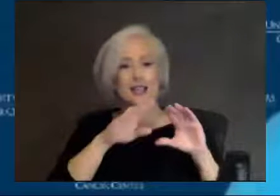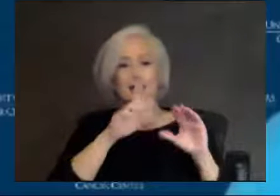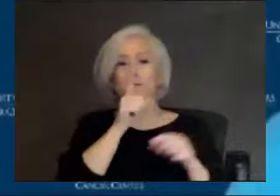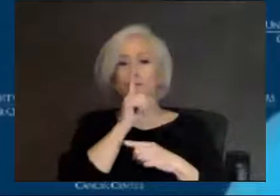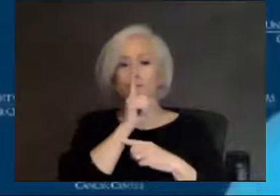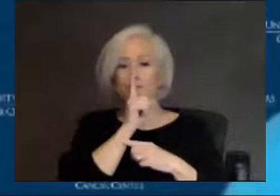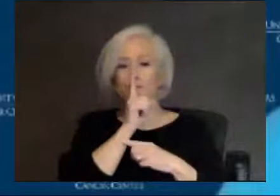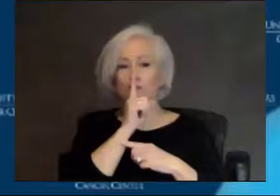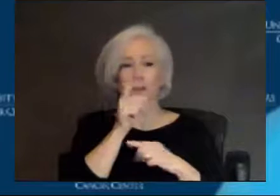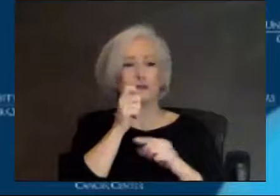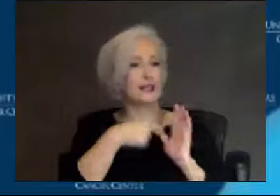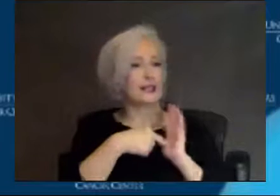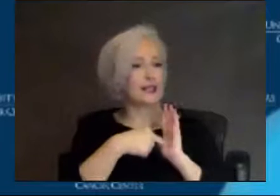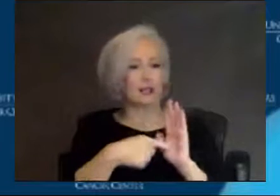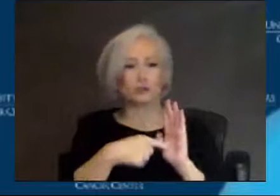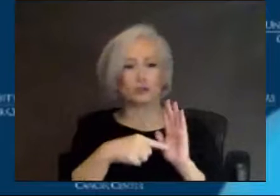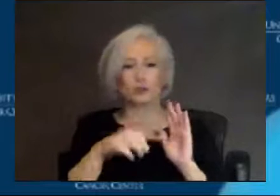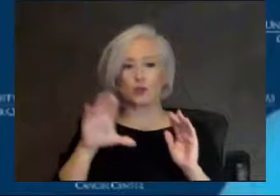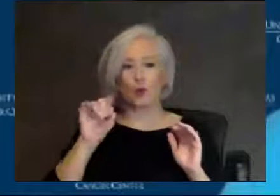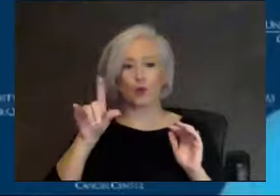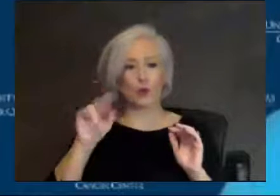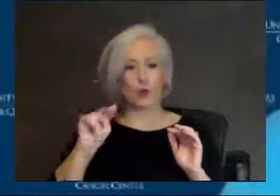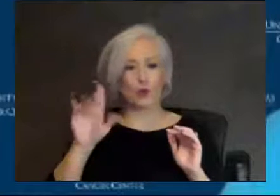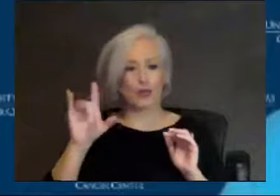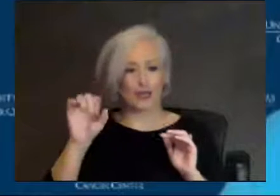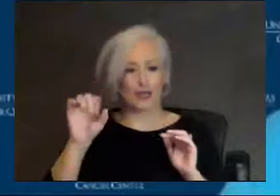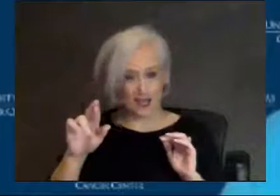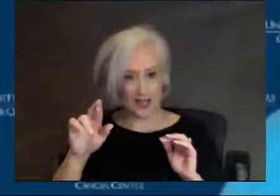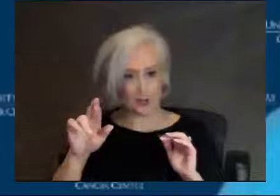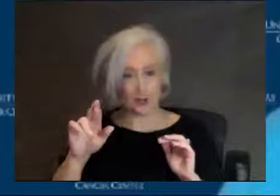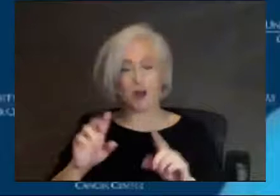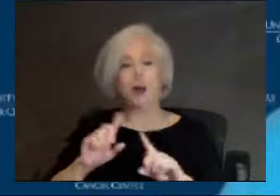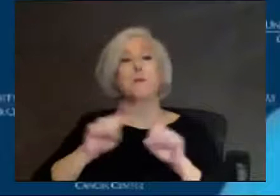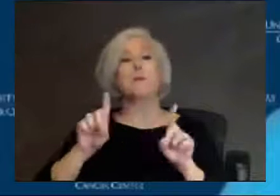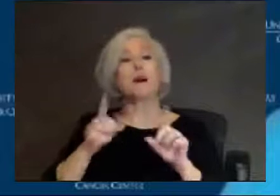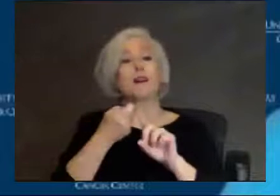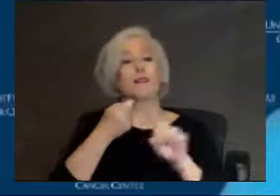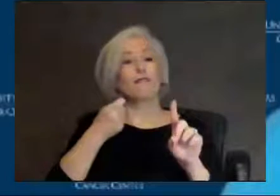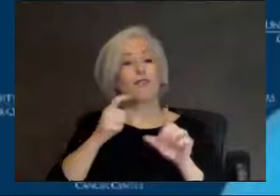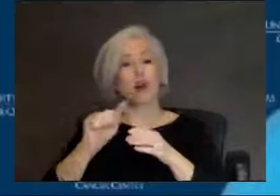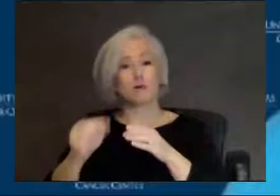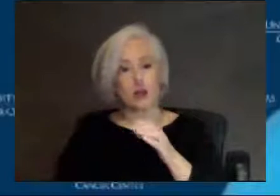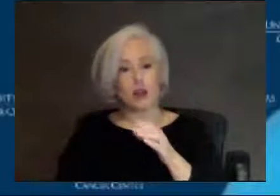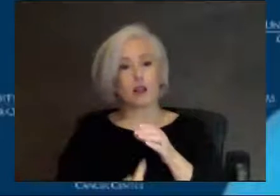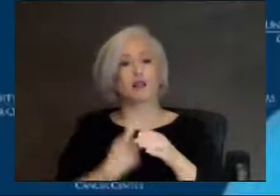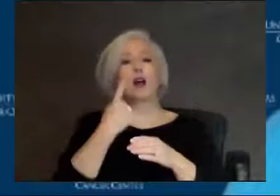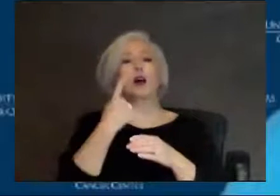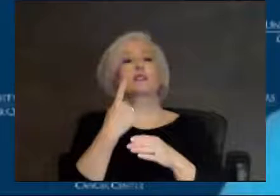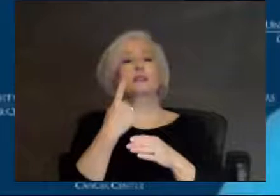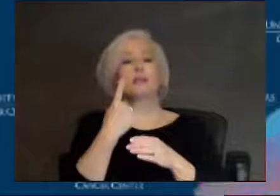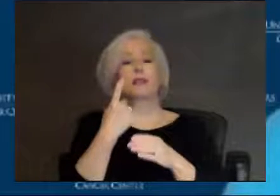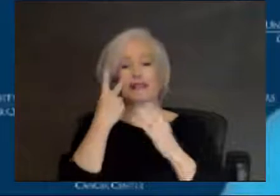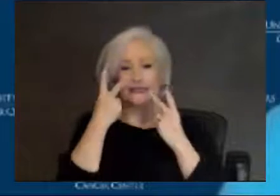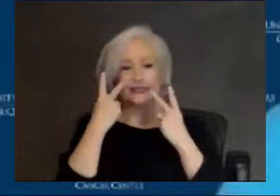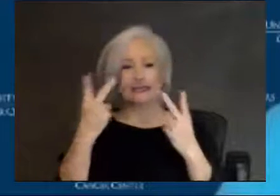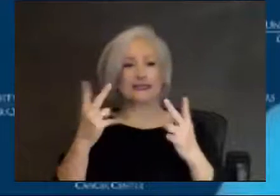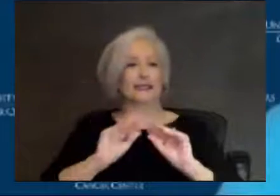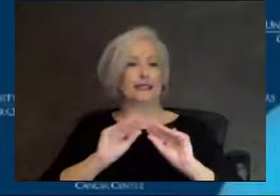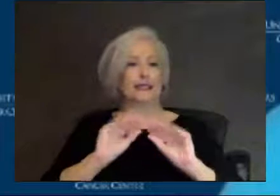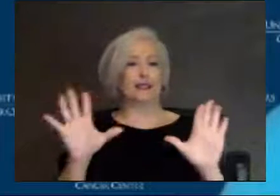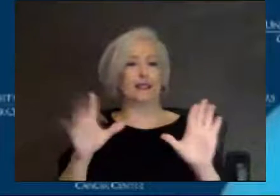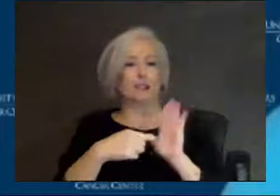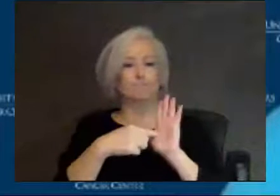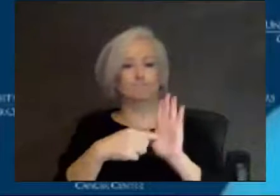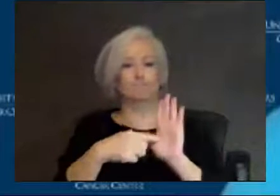the colon cancer that was seen very clearly in the colonoscopy. So after that, we